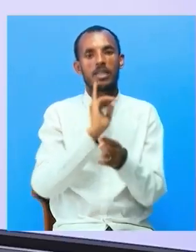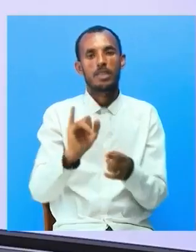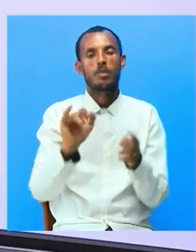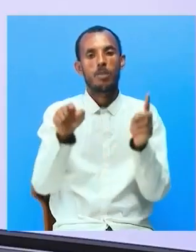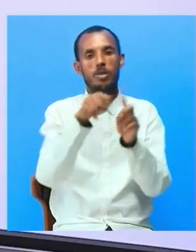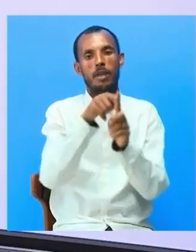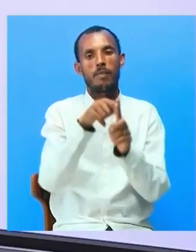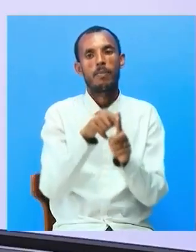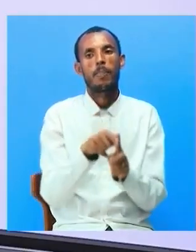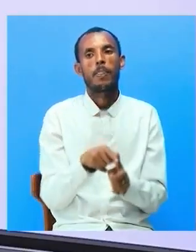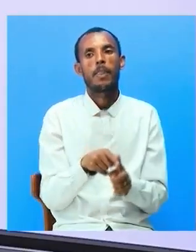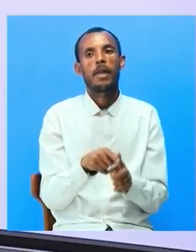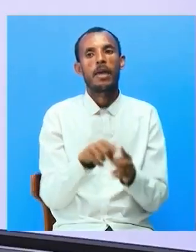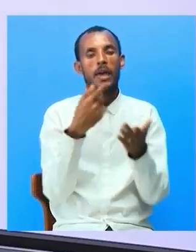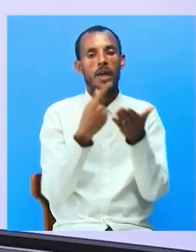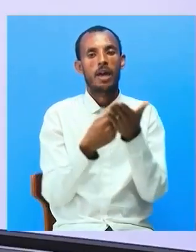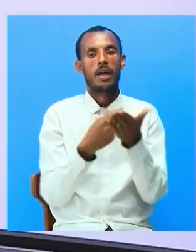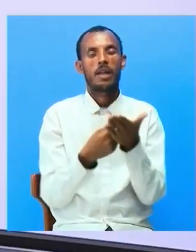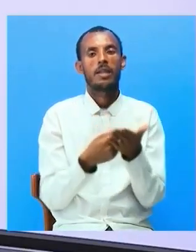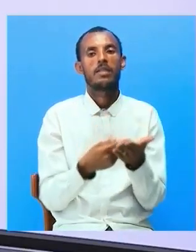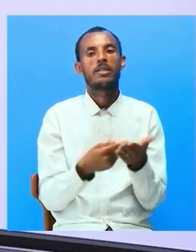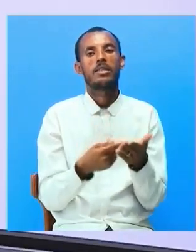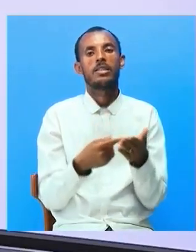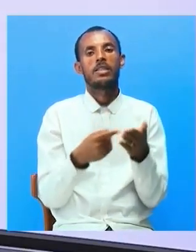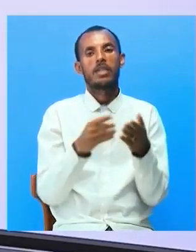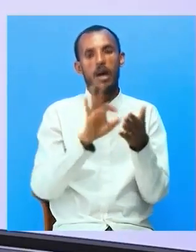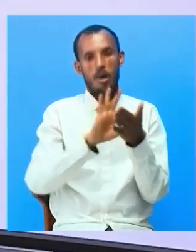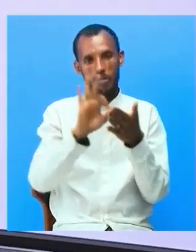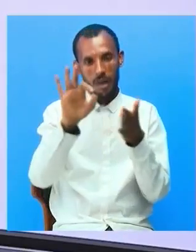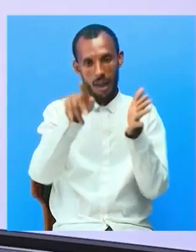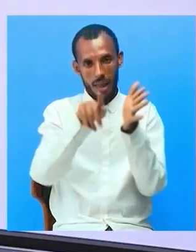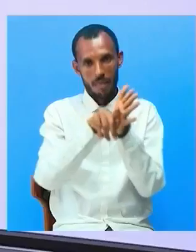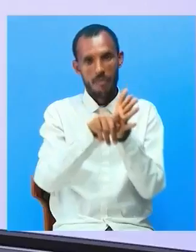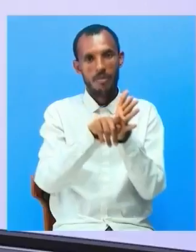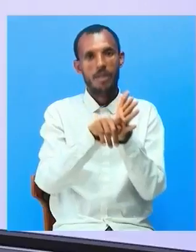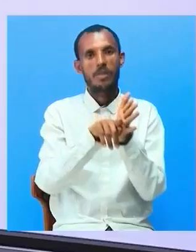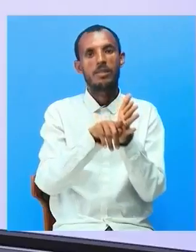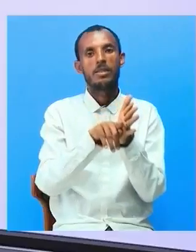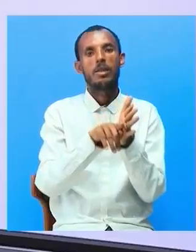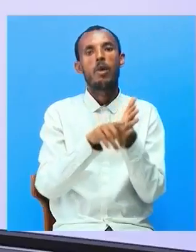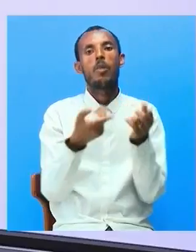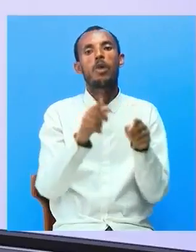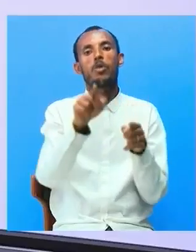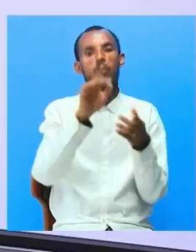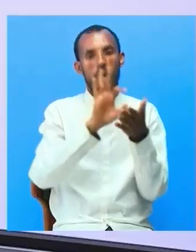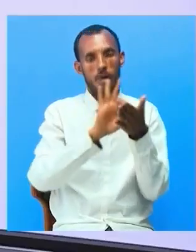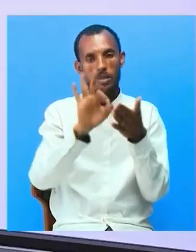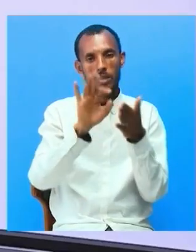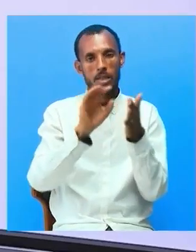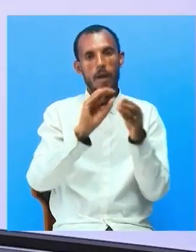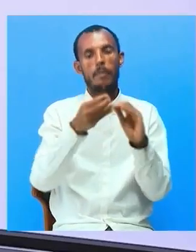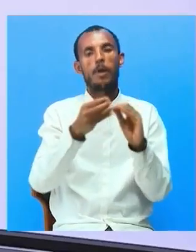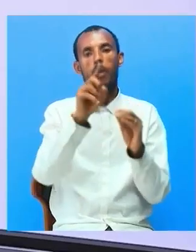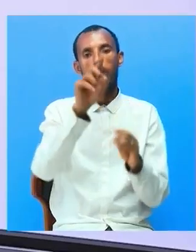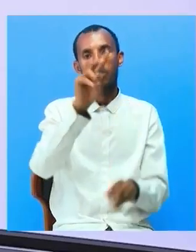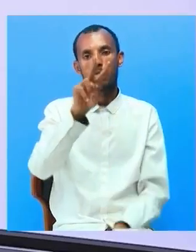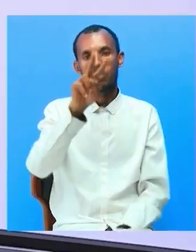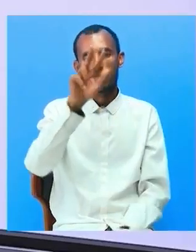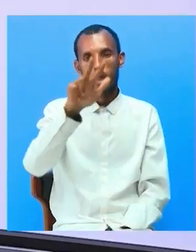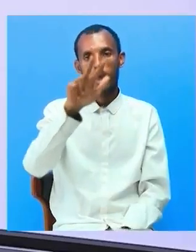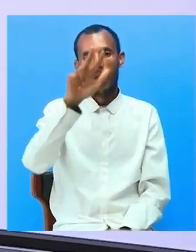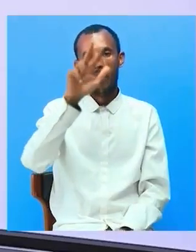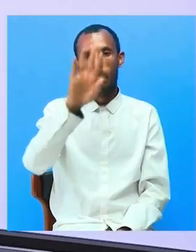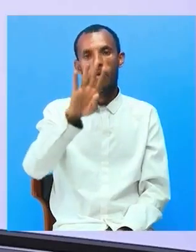is positive. Again here, let's count the number of negatives. When you count the number of negatives here, 1,